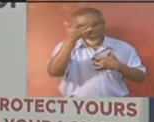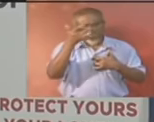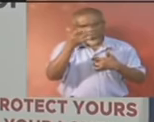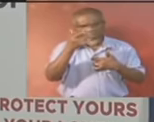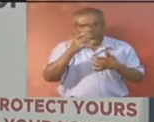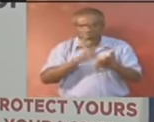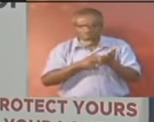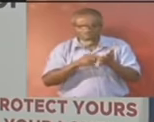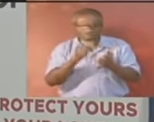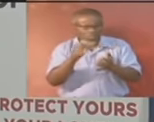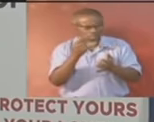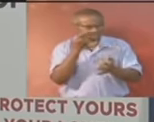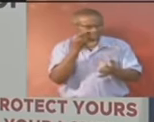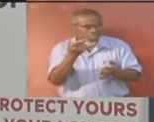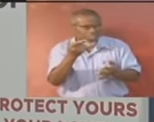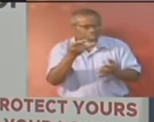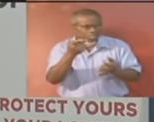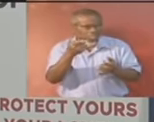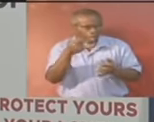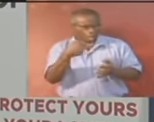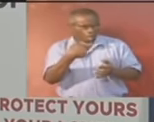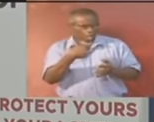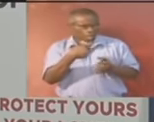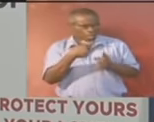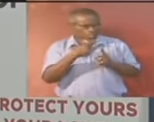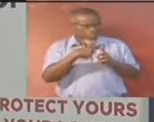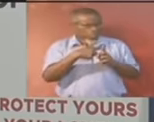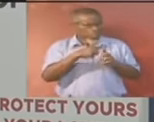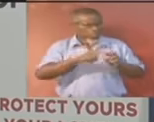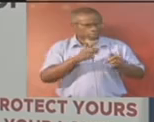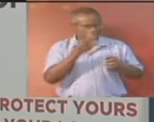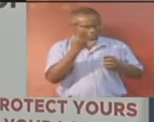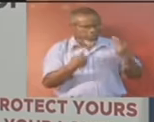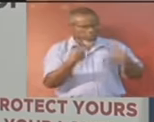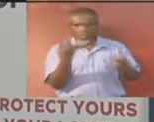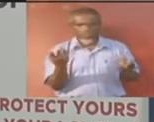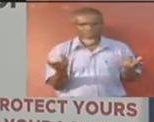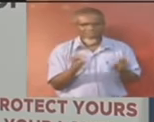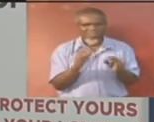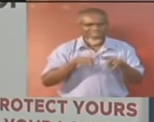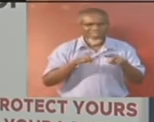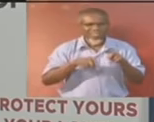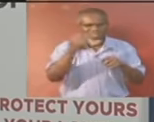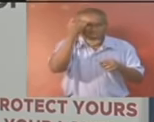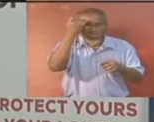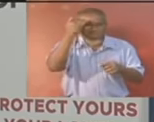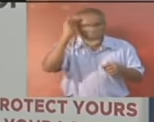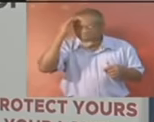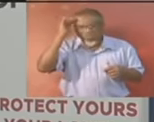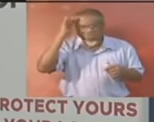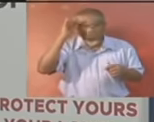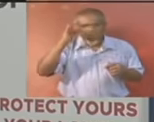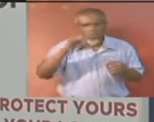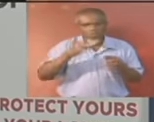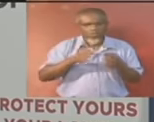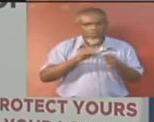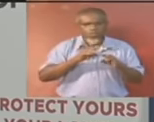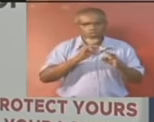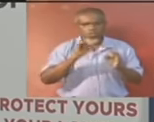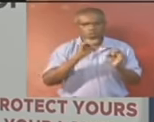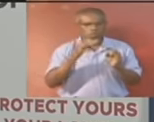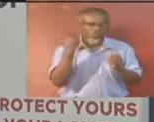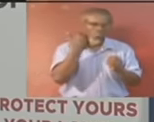help spread virus, which is why we are asking the population in general to reduce its movement. That's the thing that's